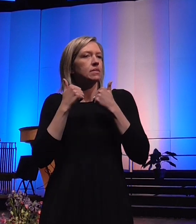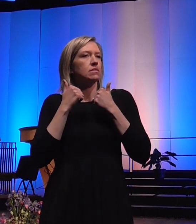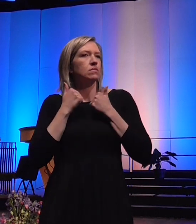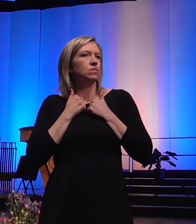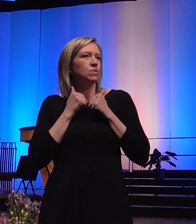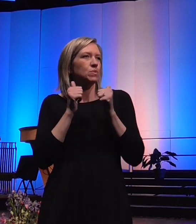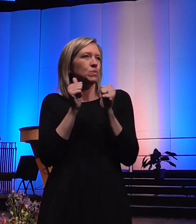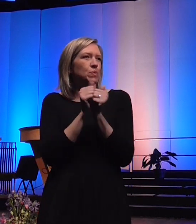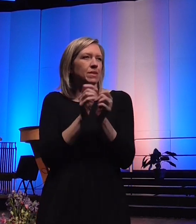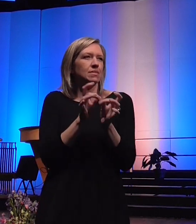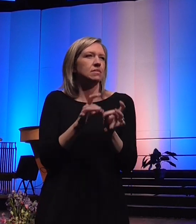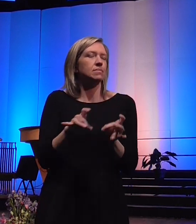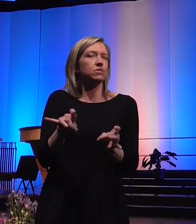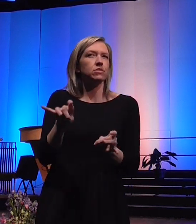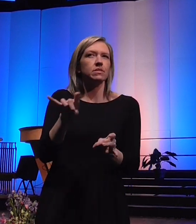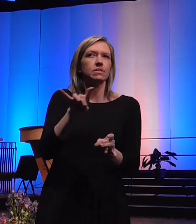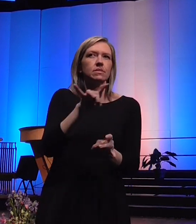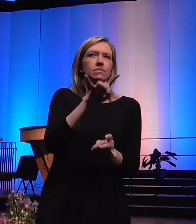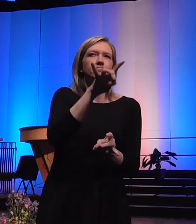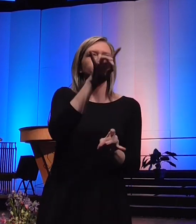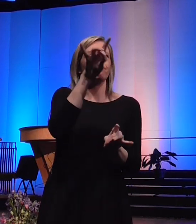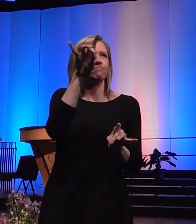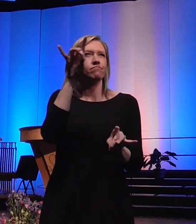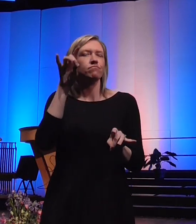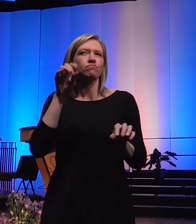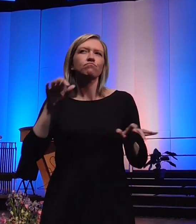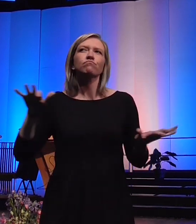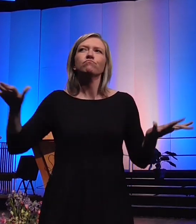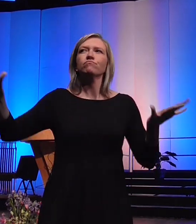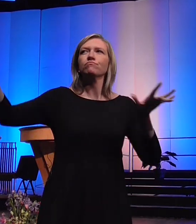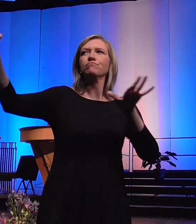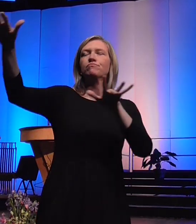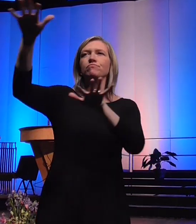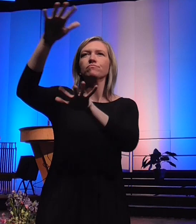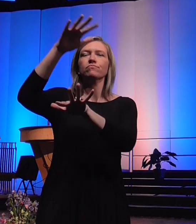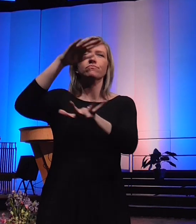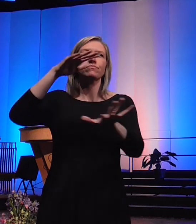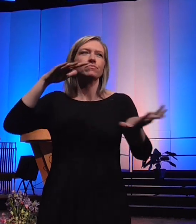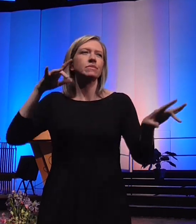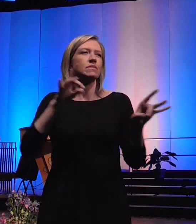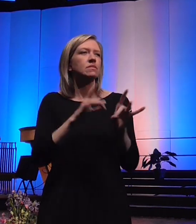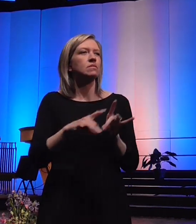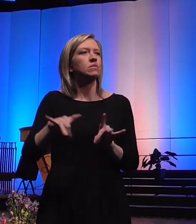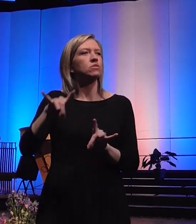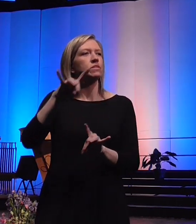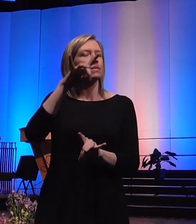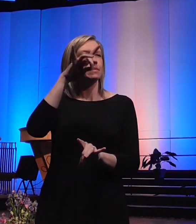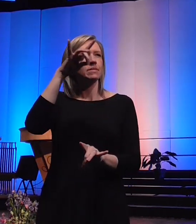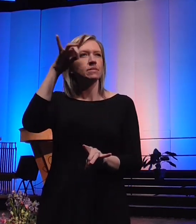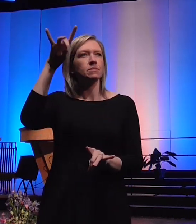alive with spirit, with spirit.